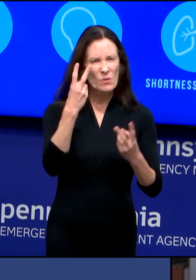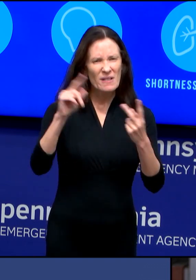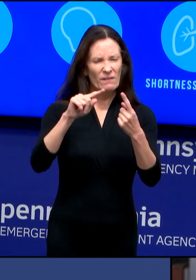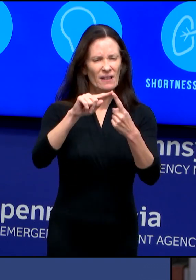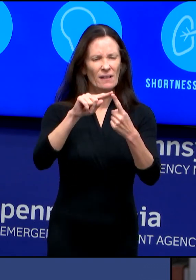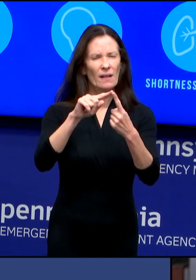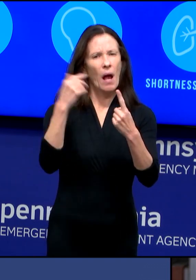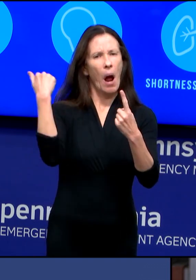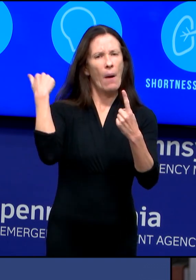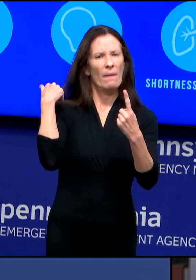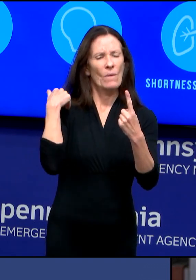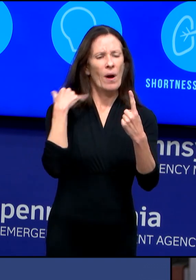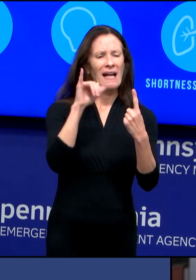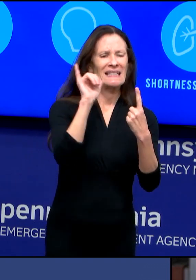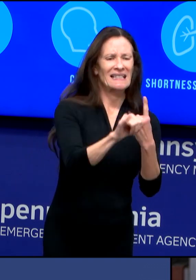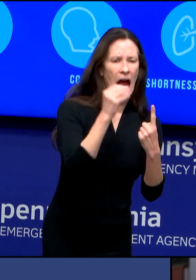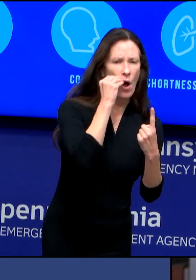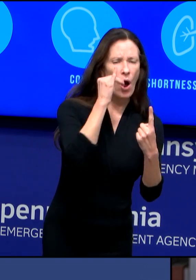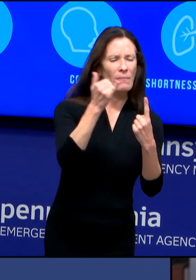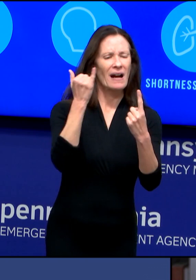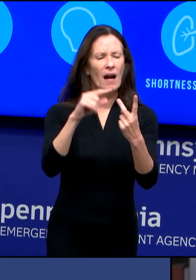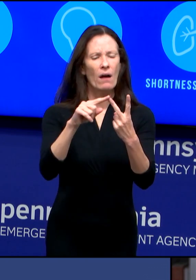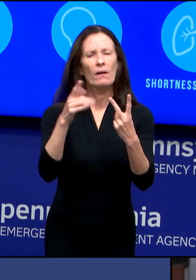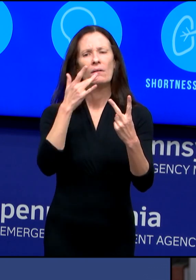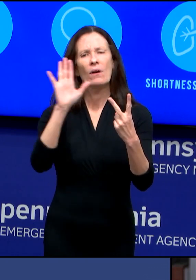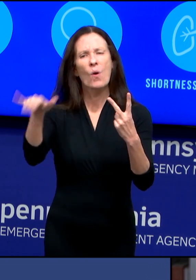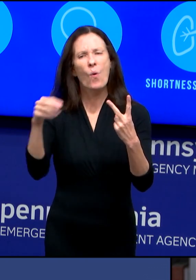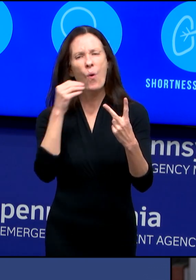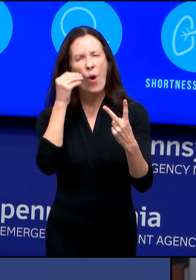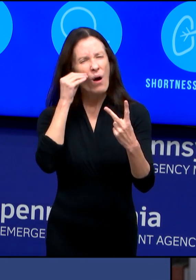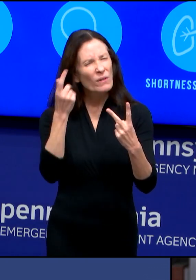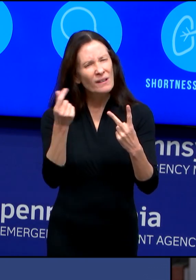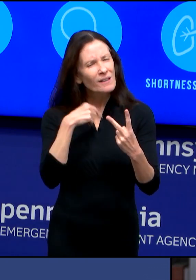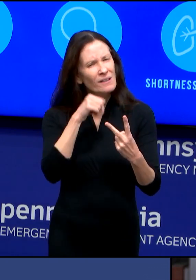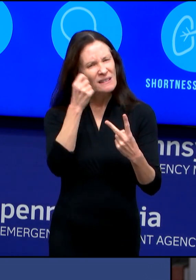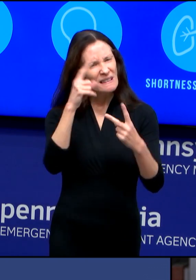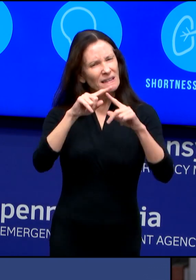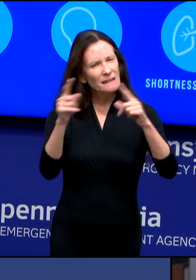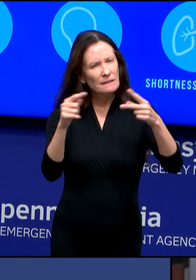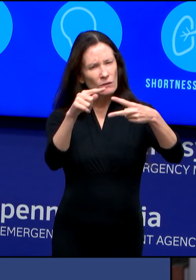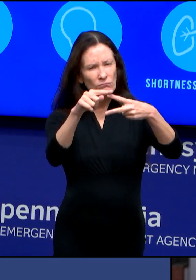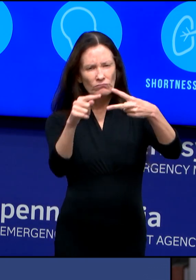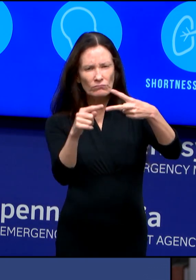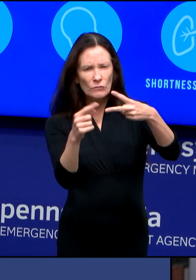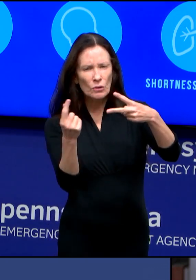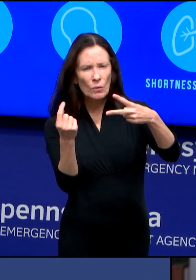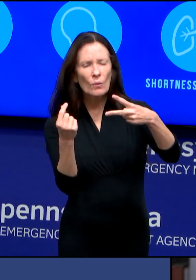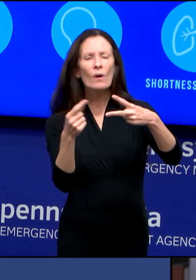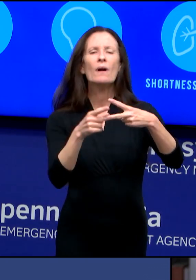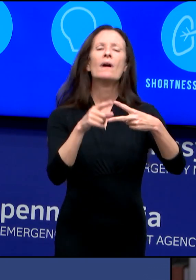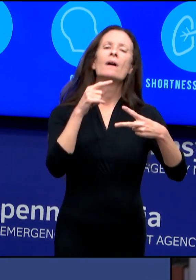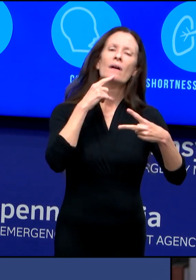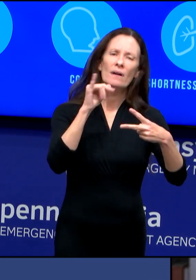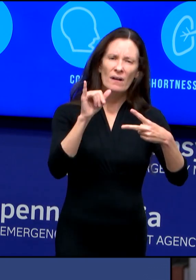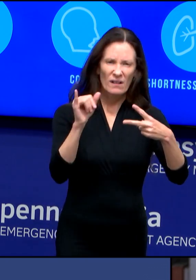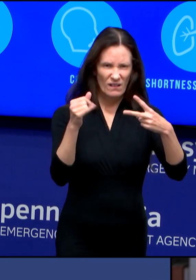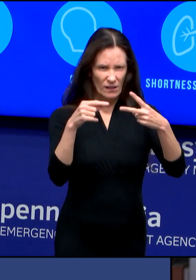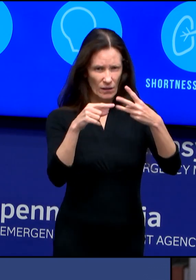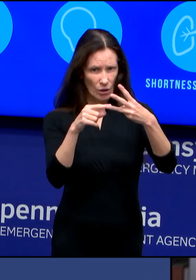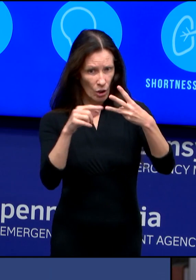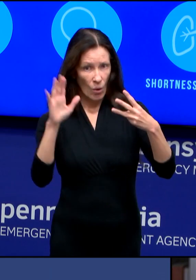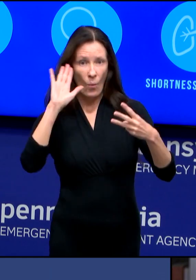No, there's no curfew. And I'm not sure what the difference is, that if you live in these counties that